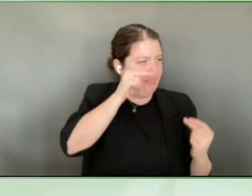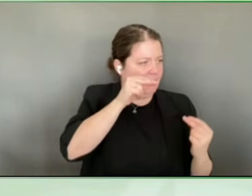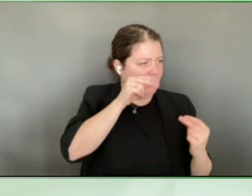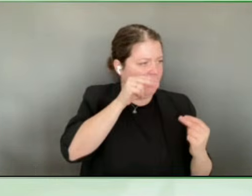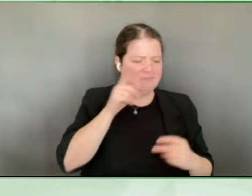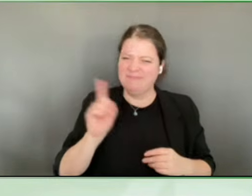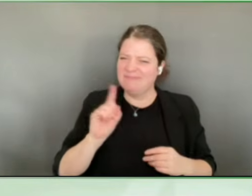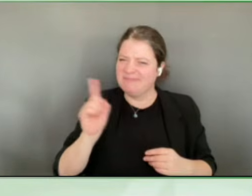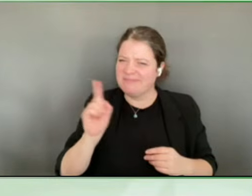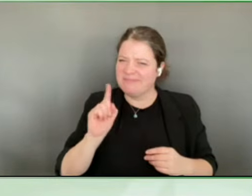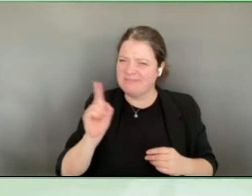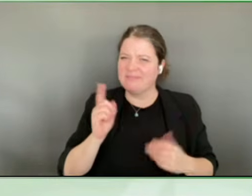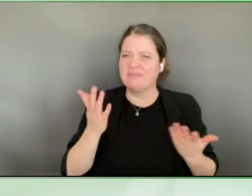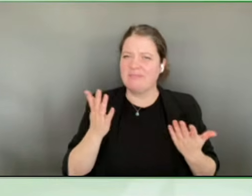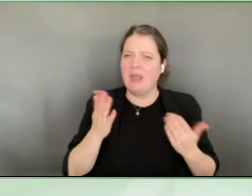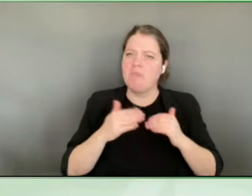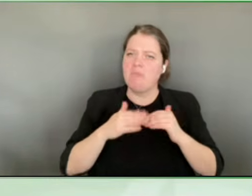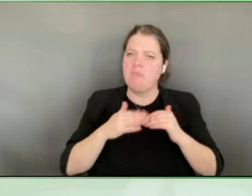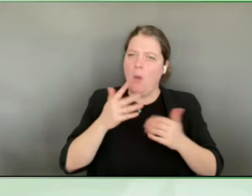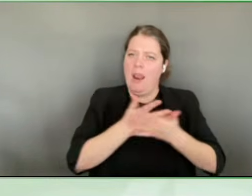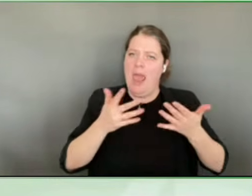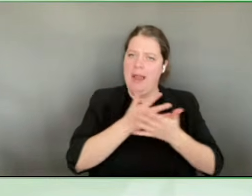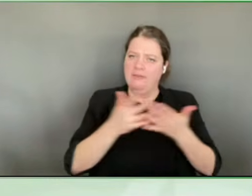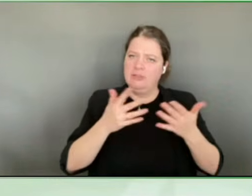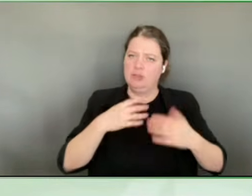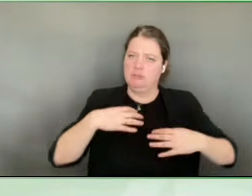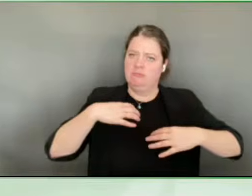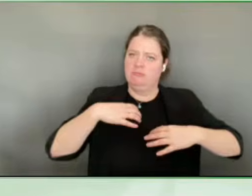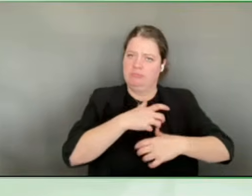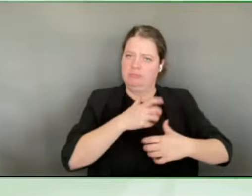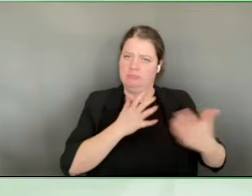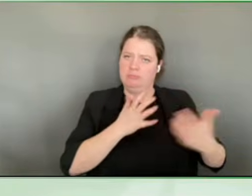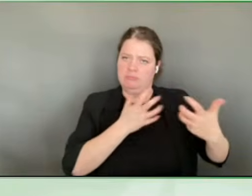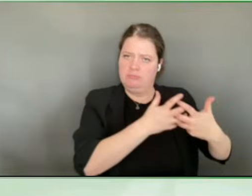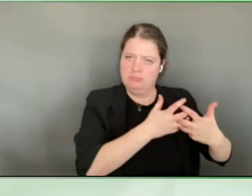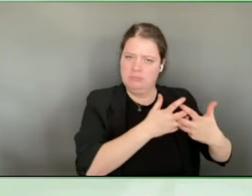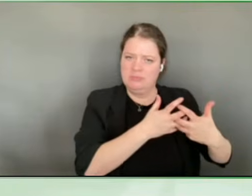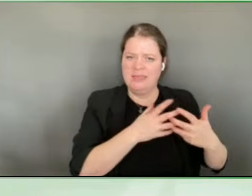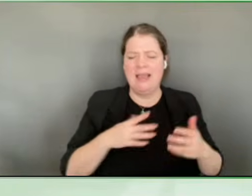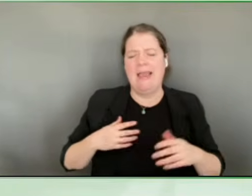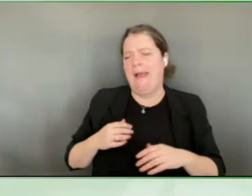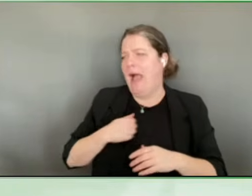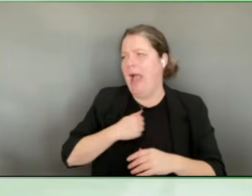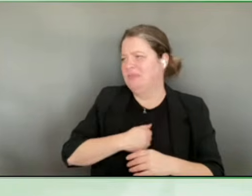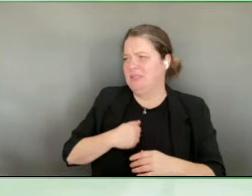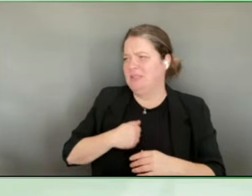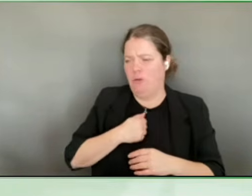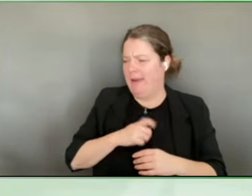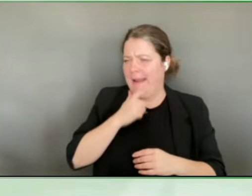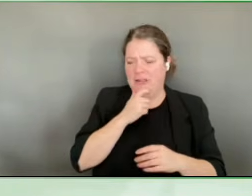that grammatically correct? I don't know. I'm sorry. I'm losing my language after 3 days.